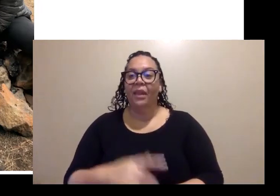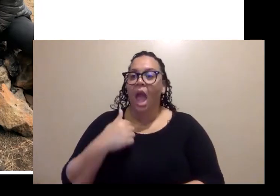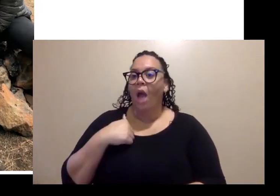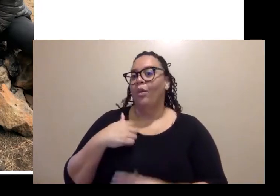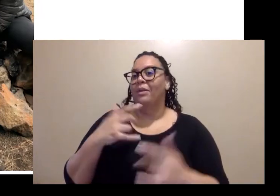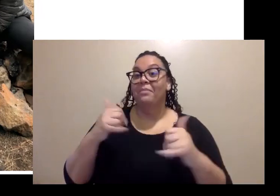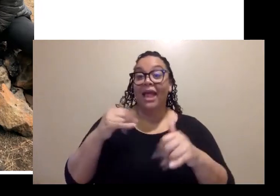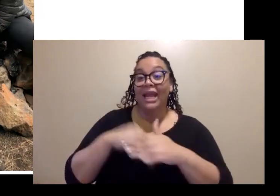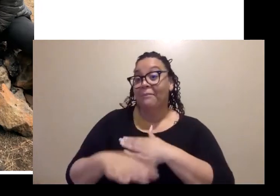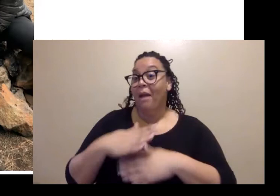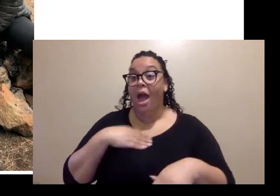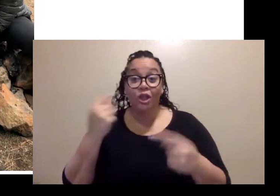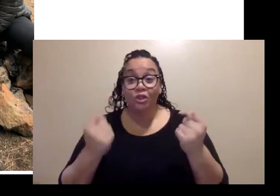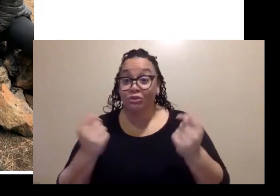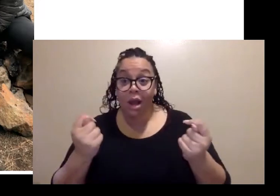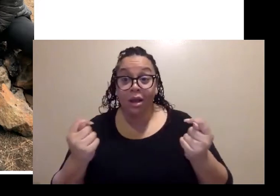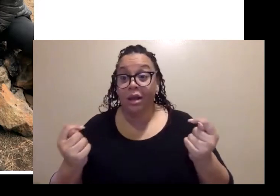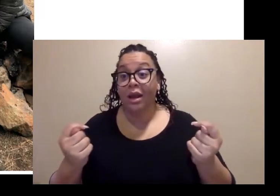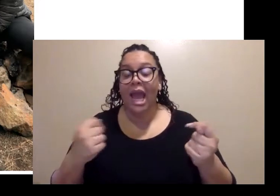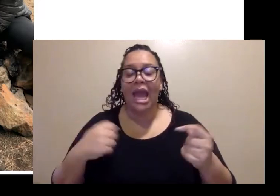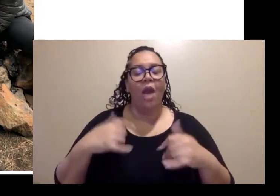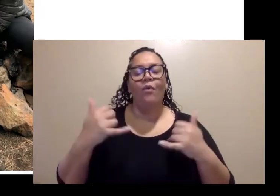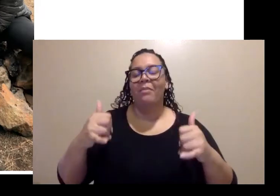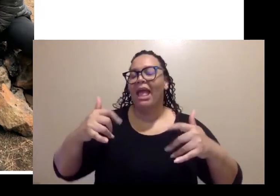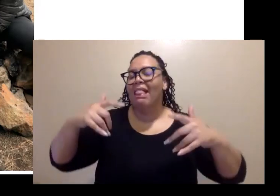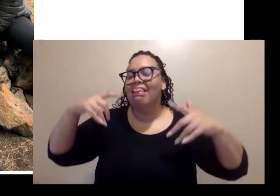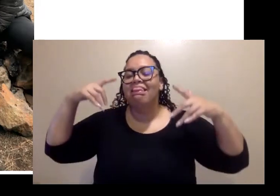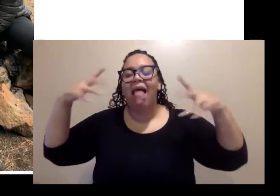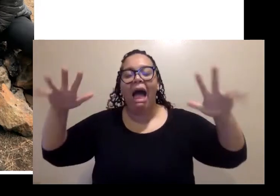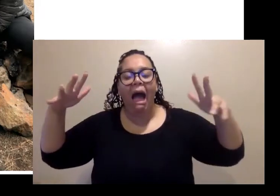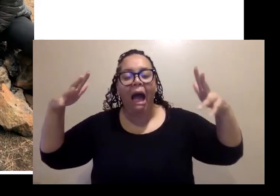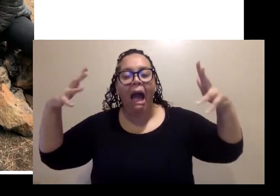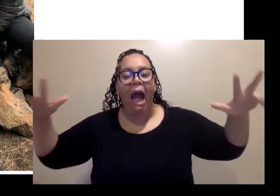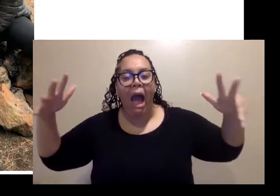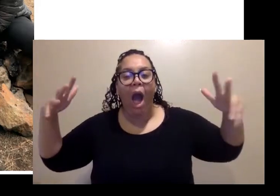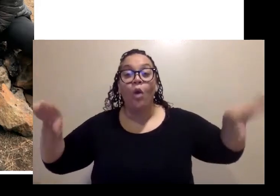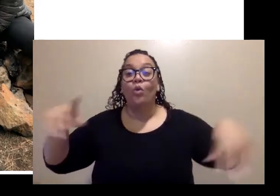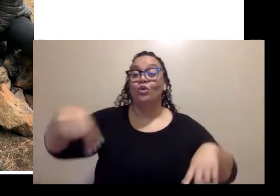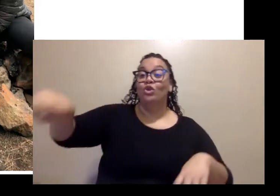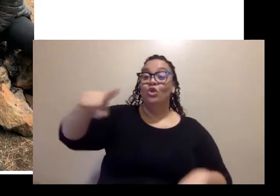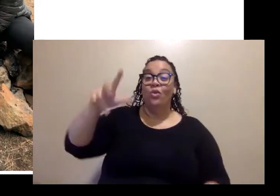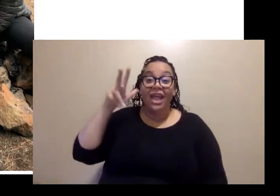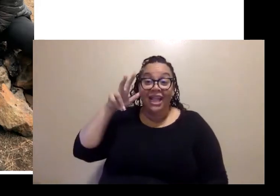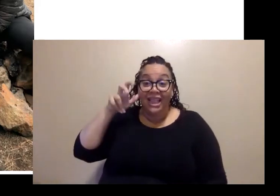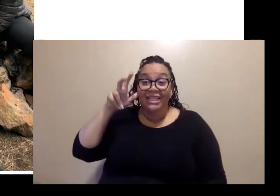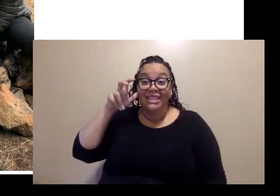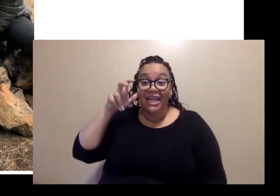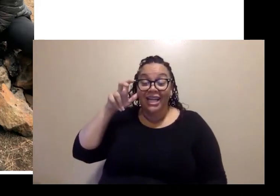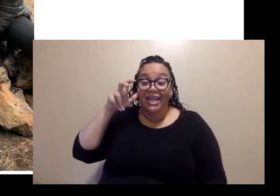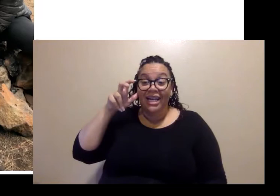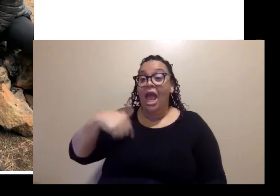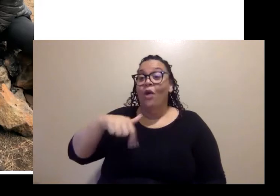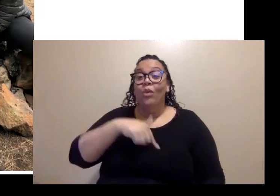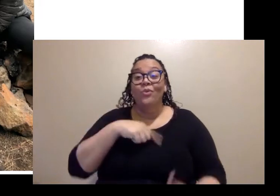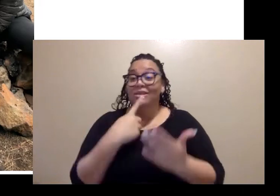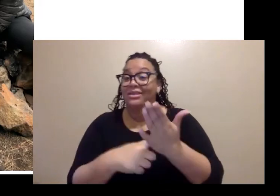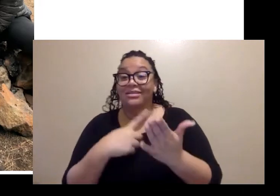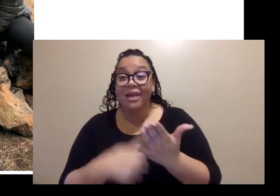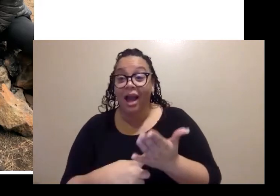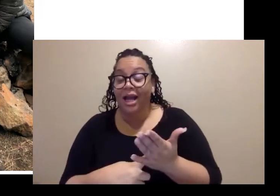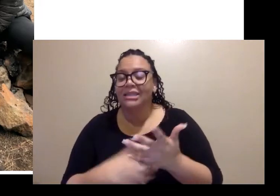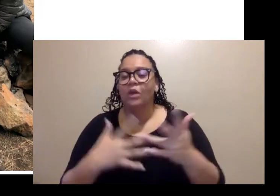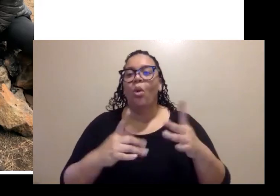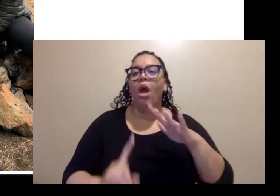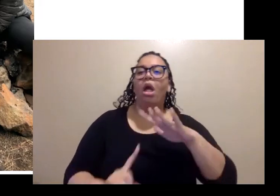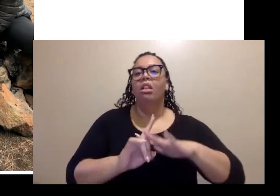in my truck and play it loud enough for them to be able to listen to it. And we would talk about it and we would talk about what came up for